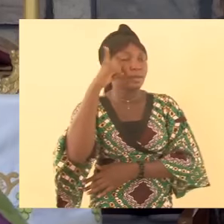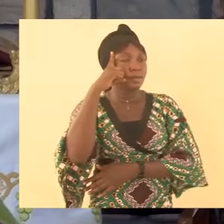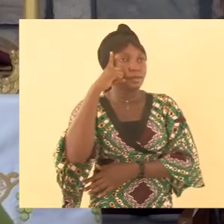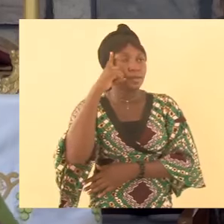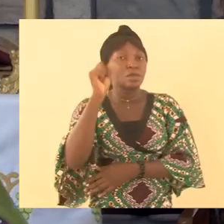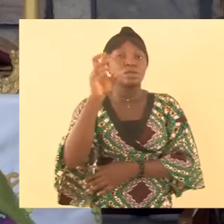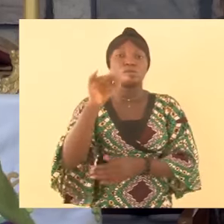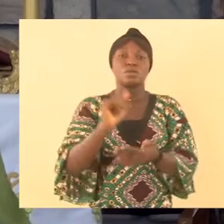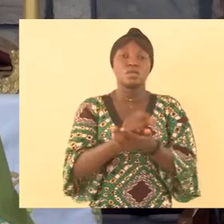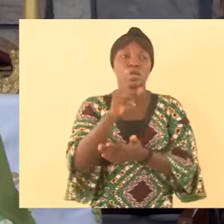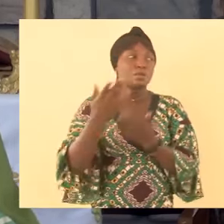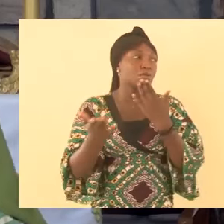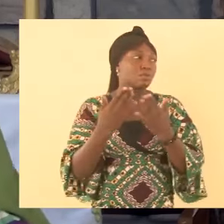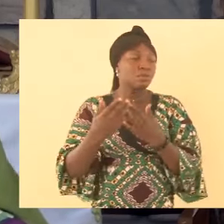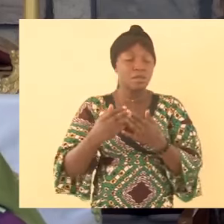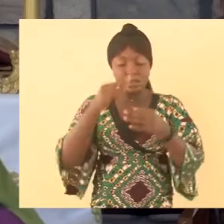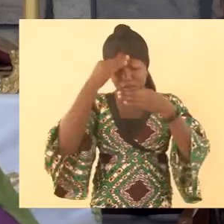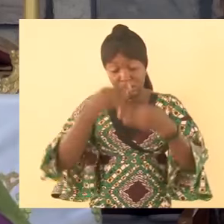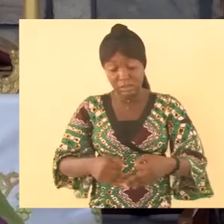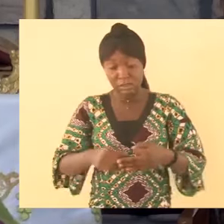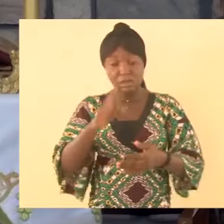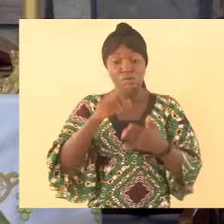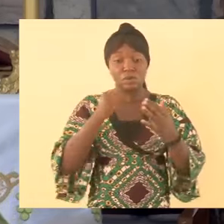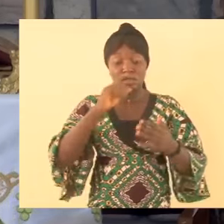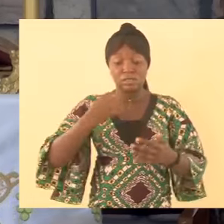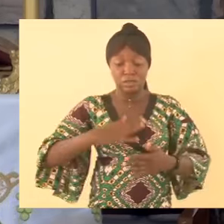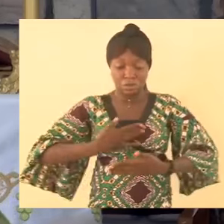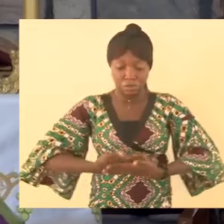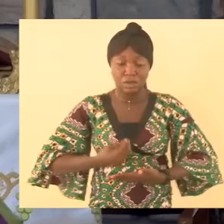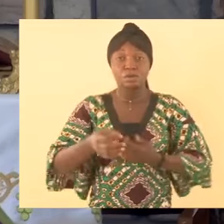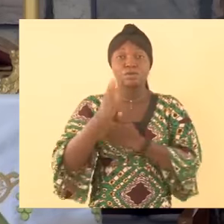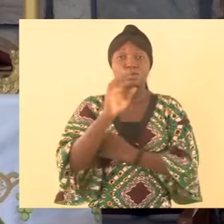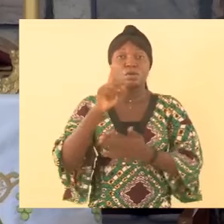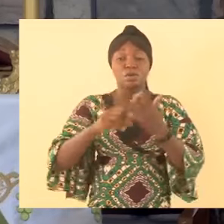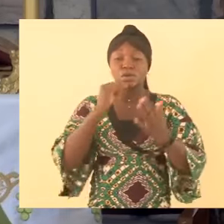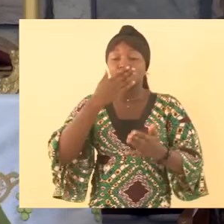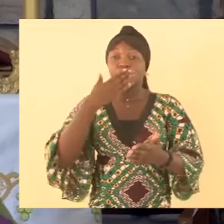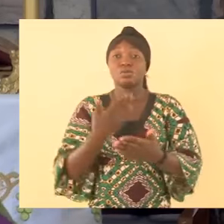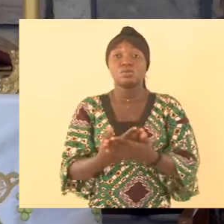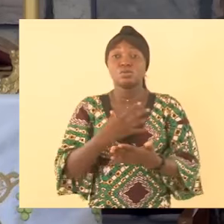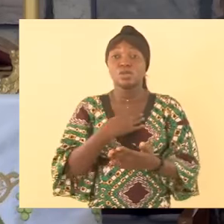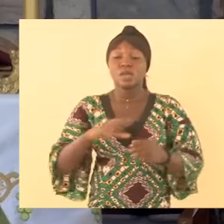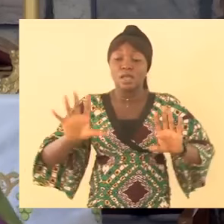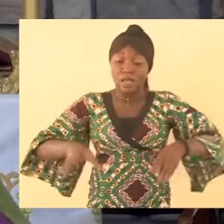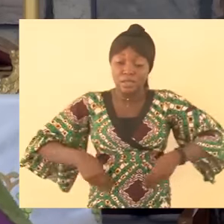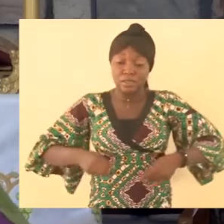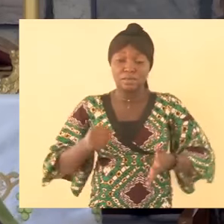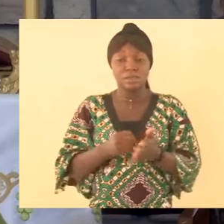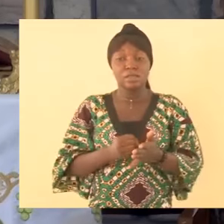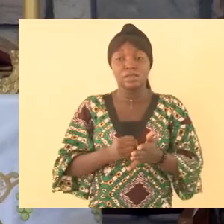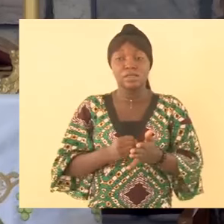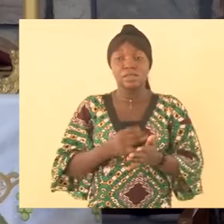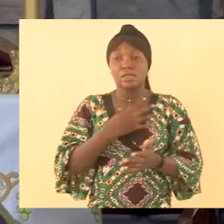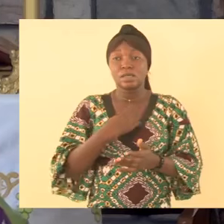your minds, so that you may discern what is the will of God, what is good and